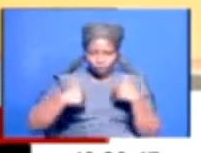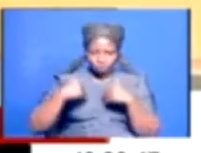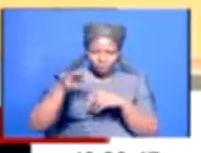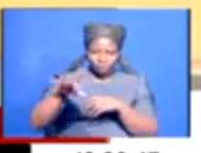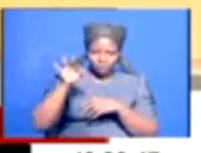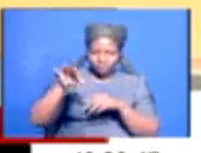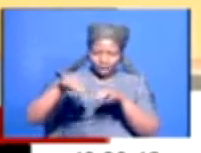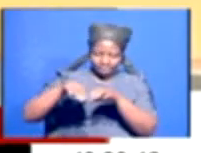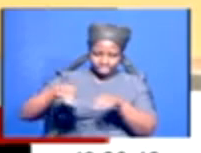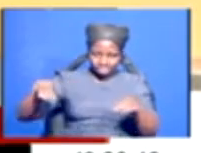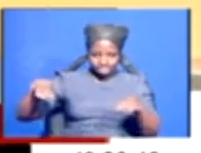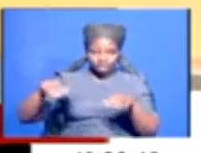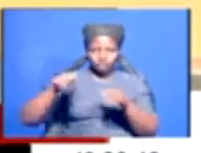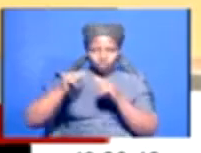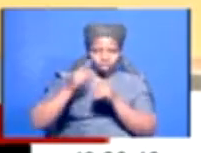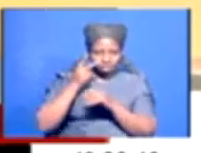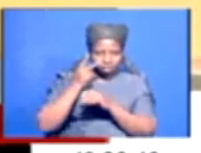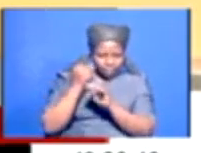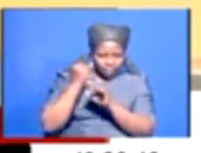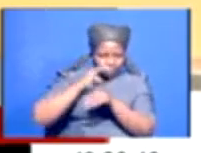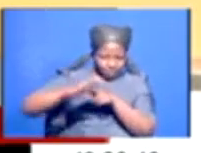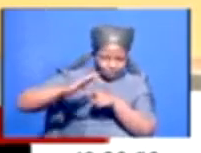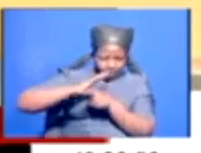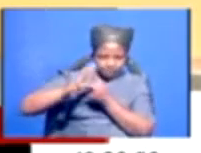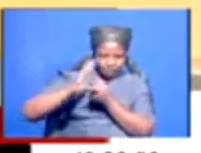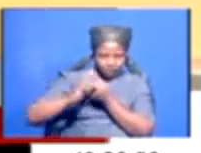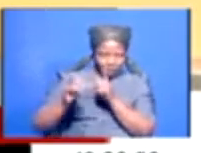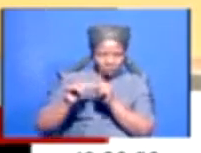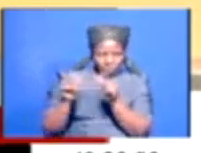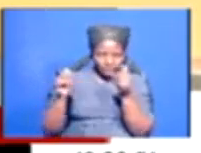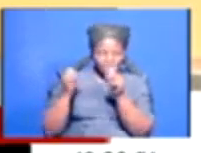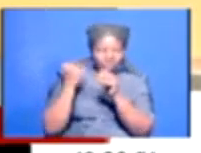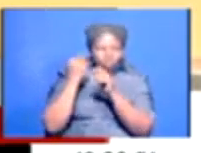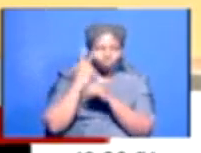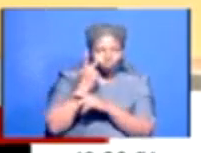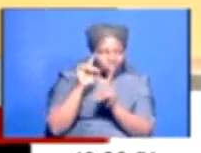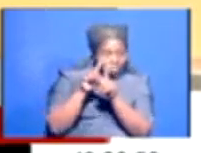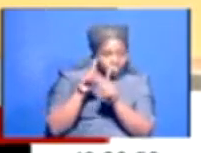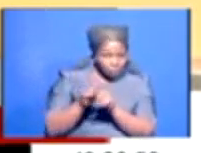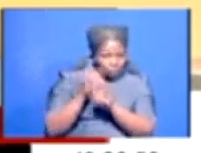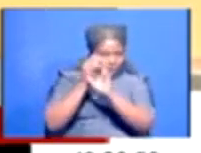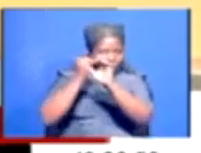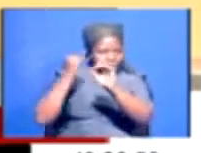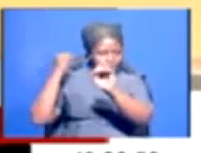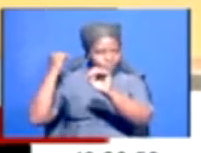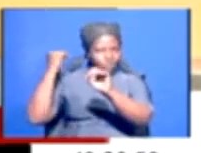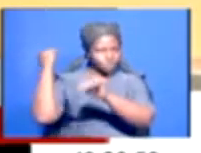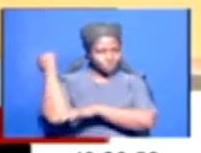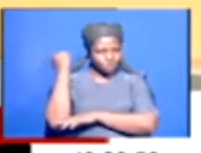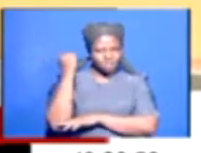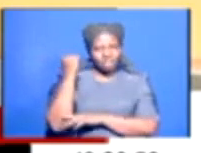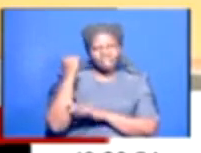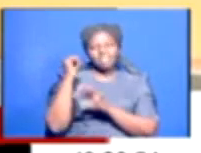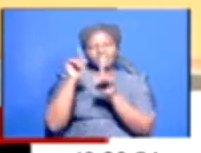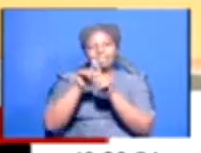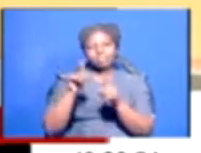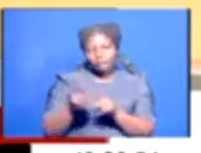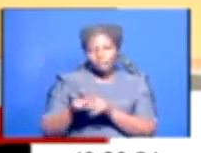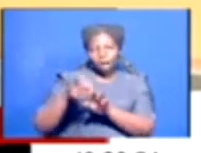like a javelin to throw, and also a stone. They carve it for